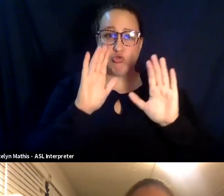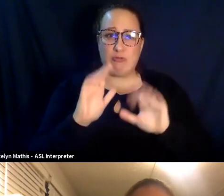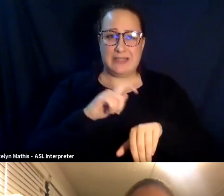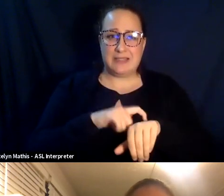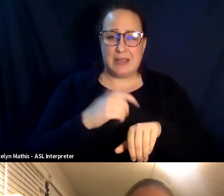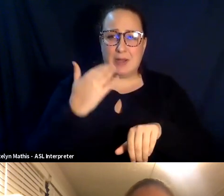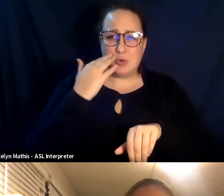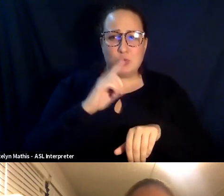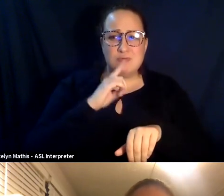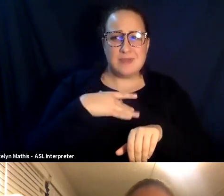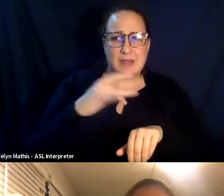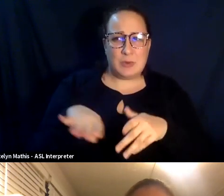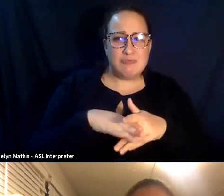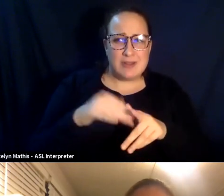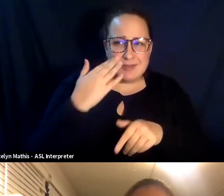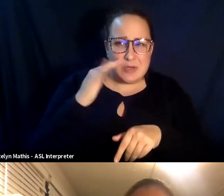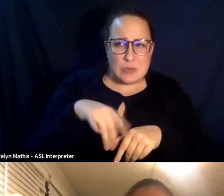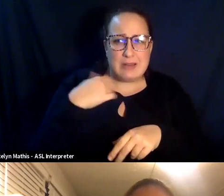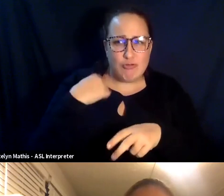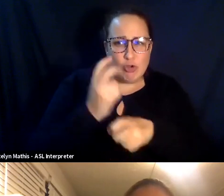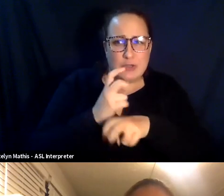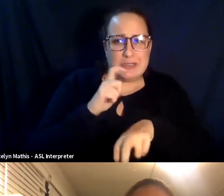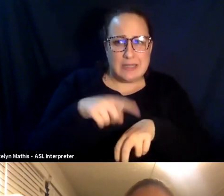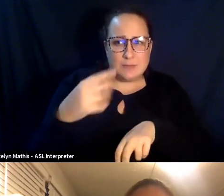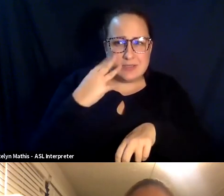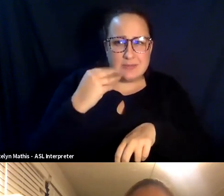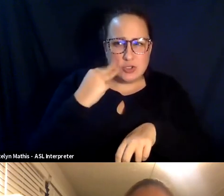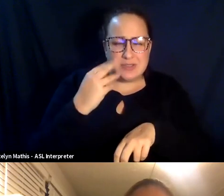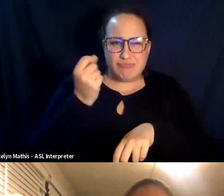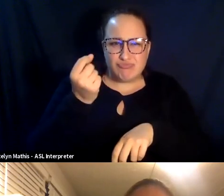you really like your break and you're having a hard time getting in there.